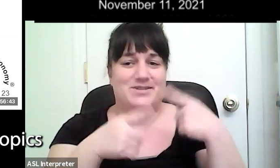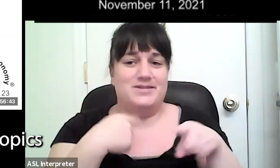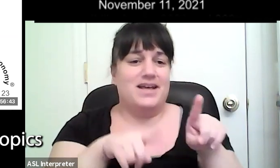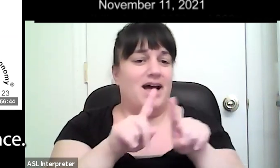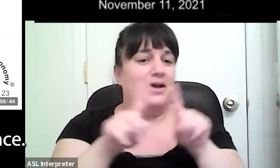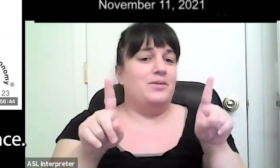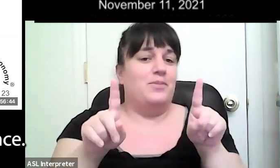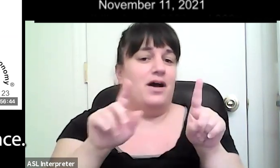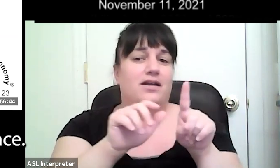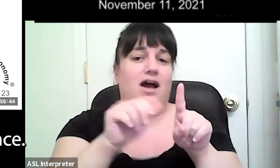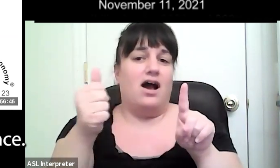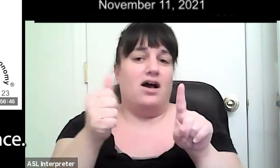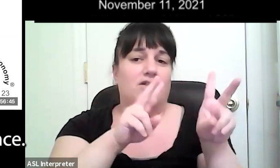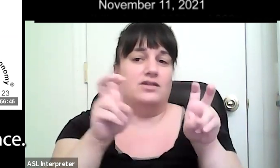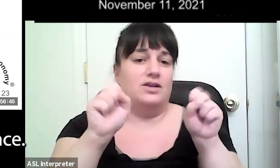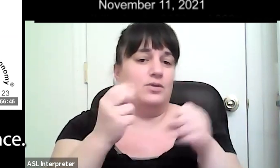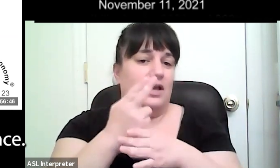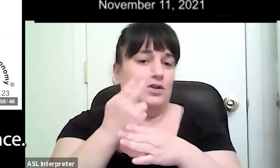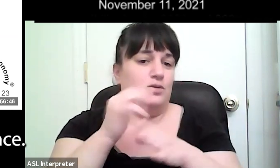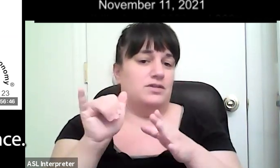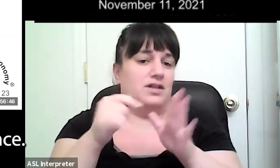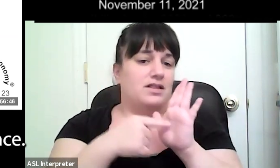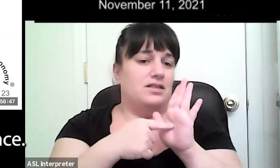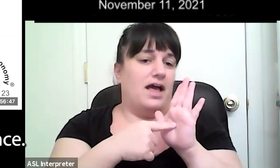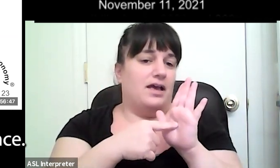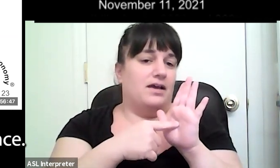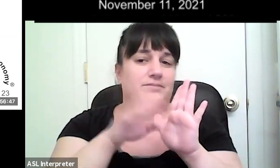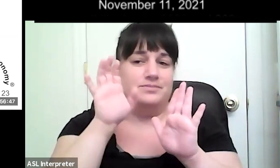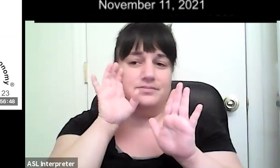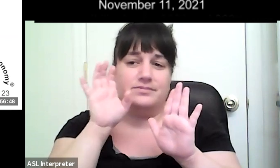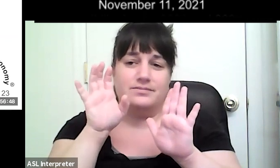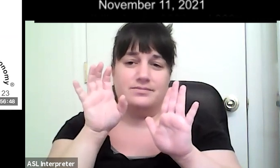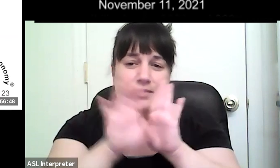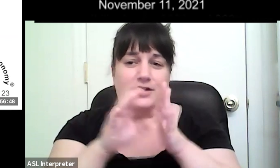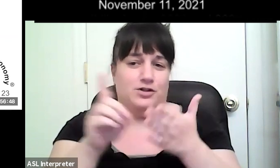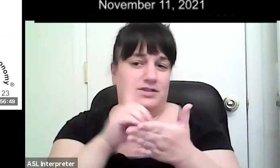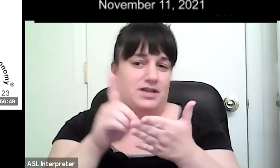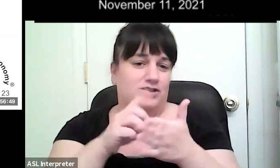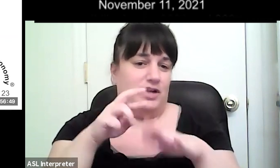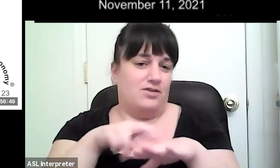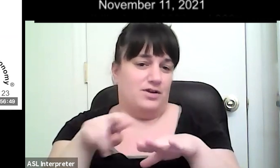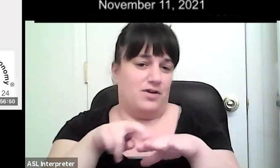other topics, then you can use this as sort of a Pictionary reference.